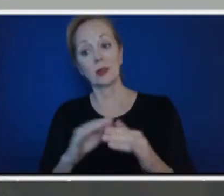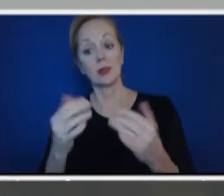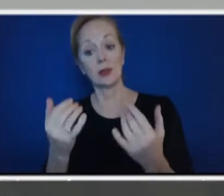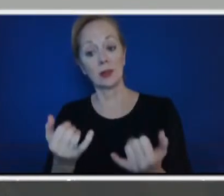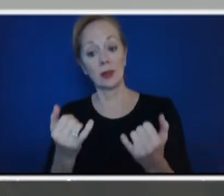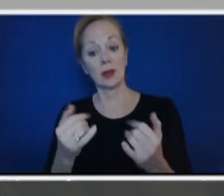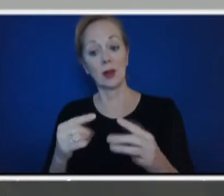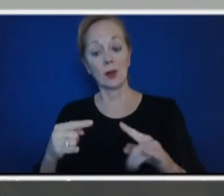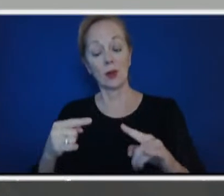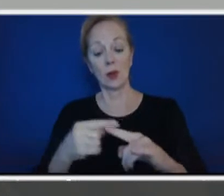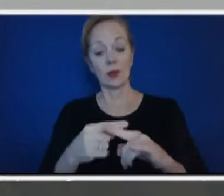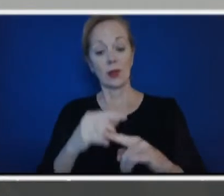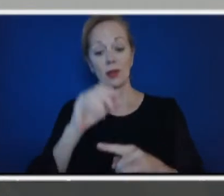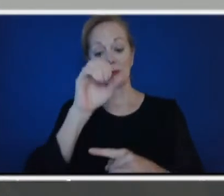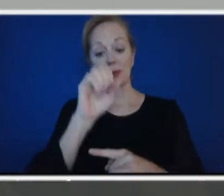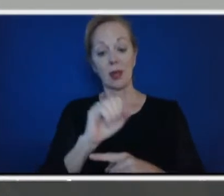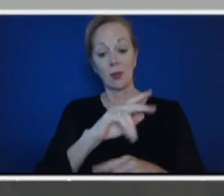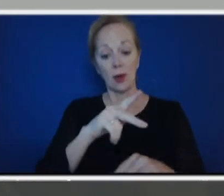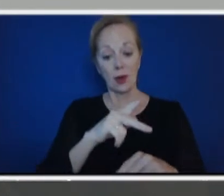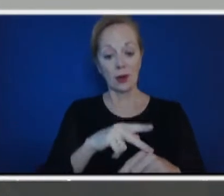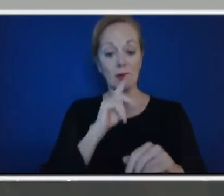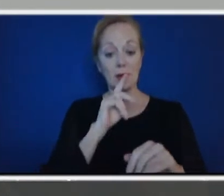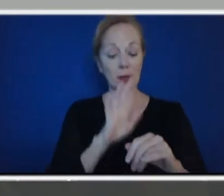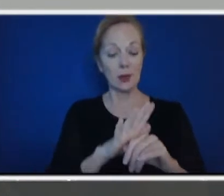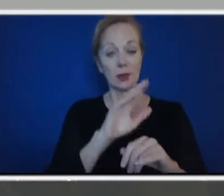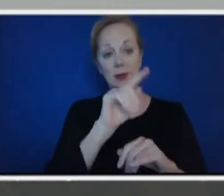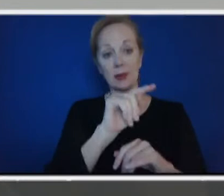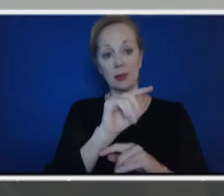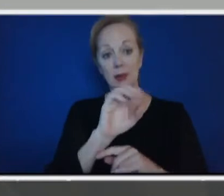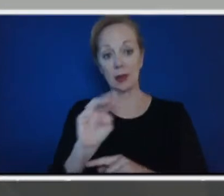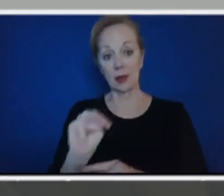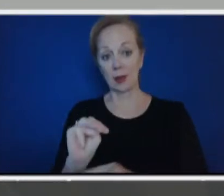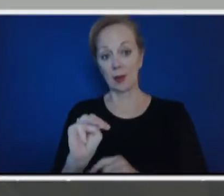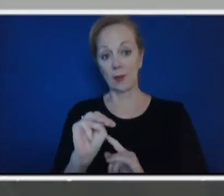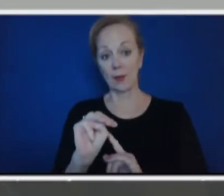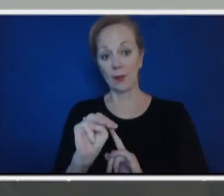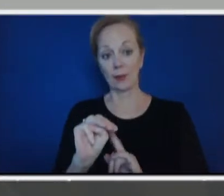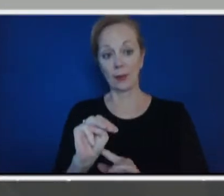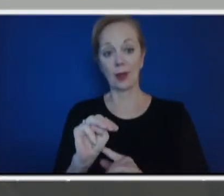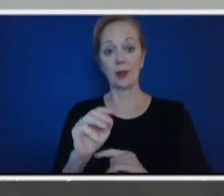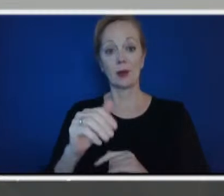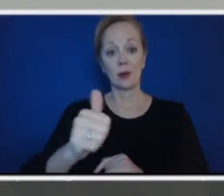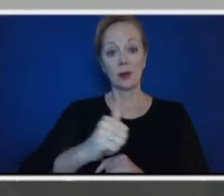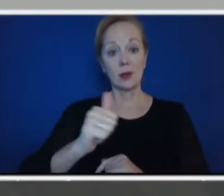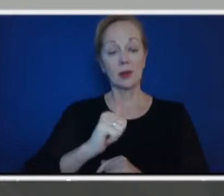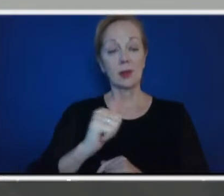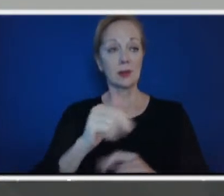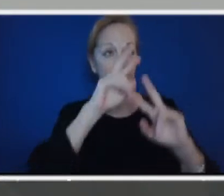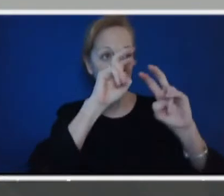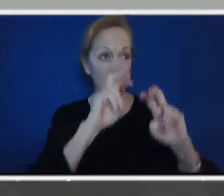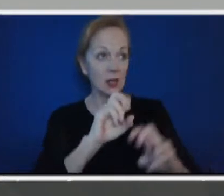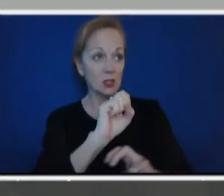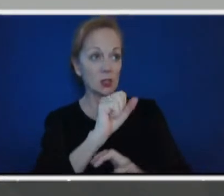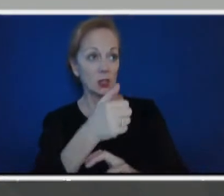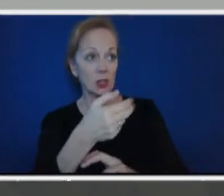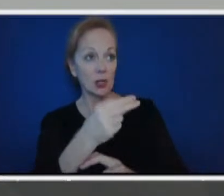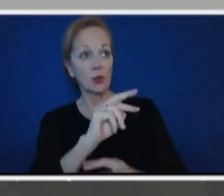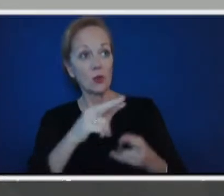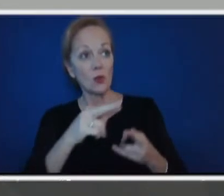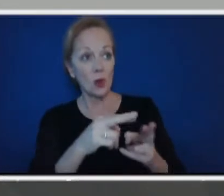at the intersection of South Park. Does commit to a TTM for some transportation analysis on Sharon Road and South Park